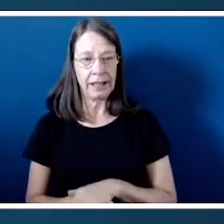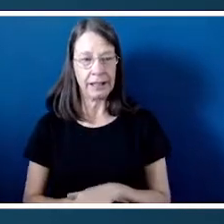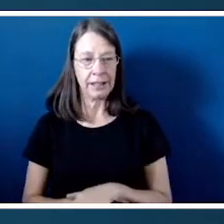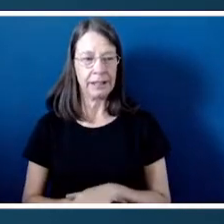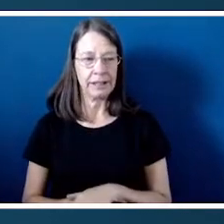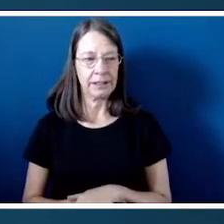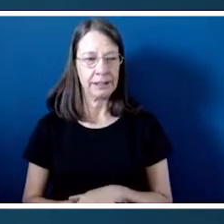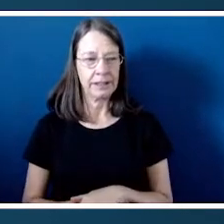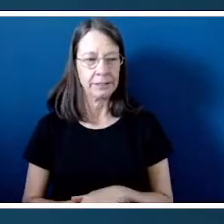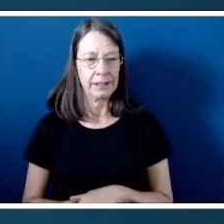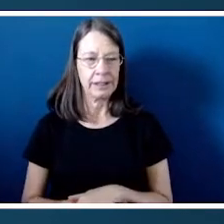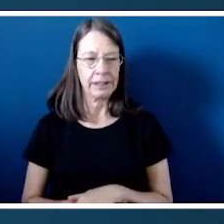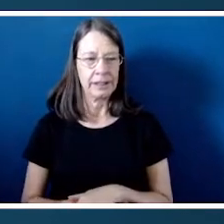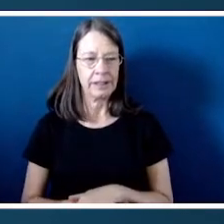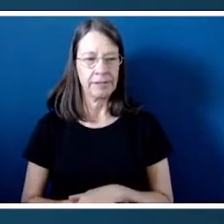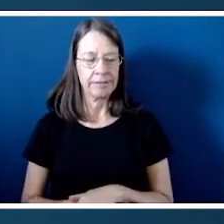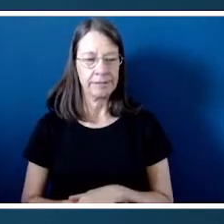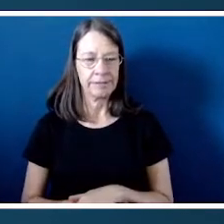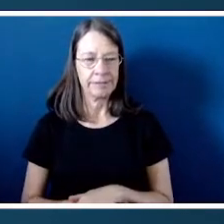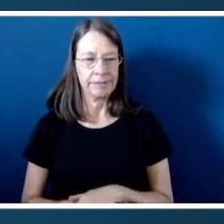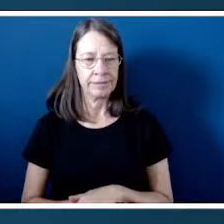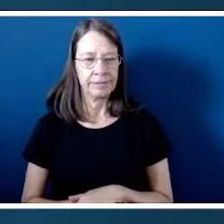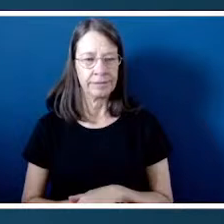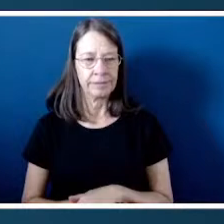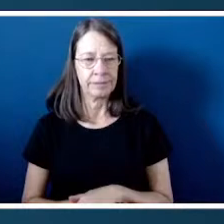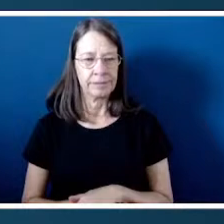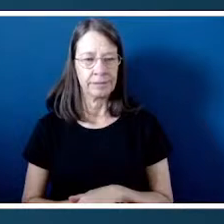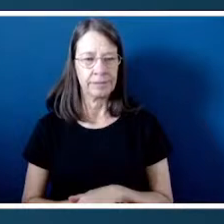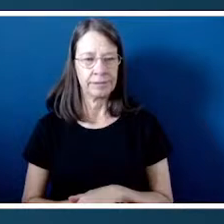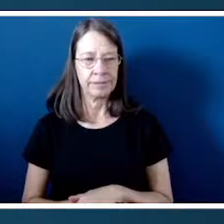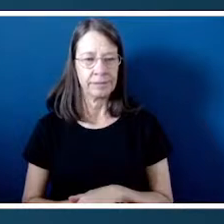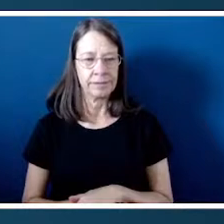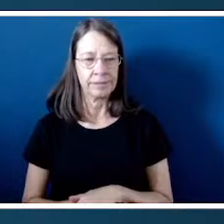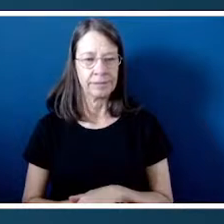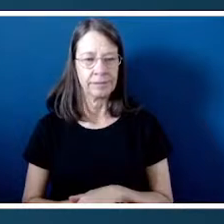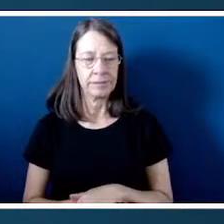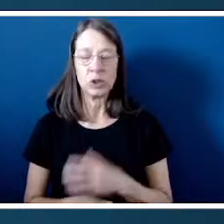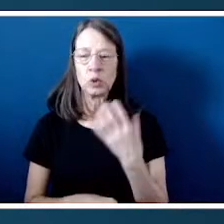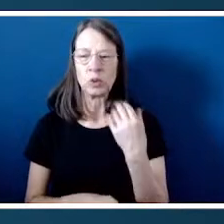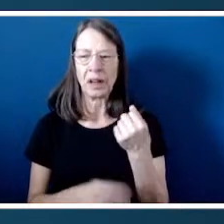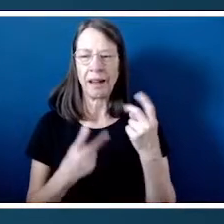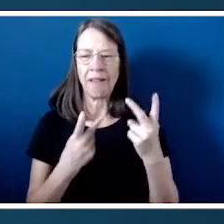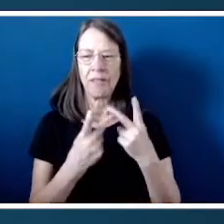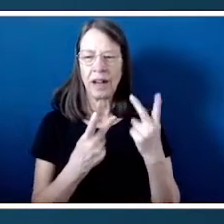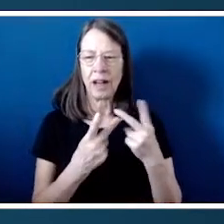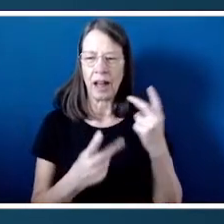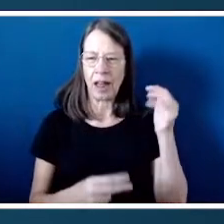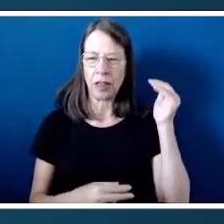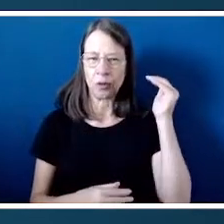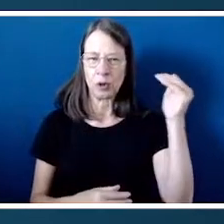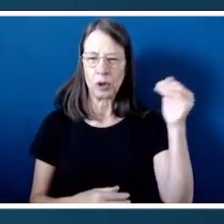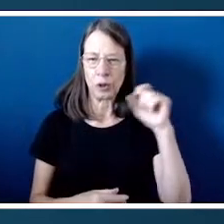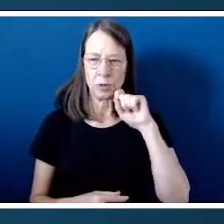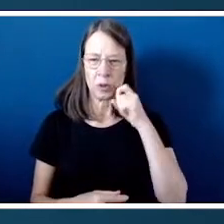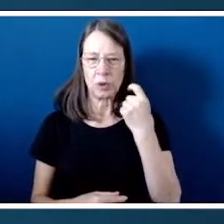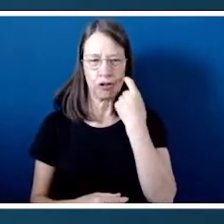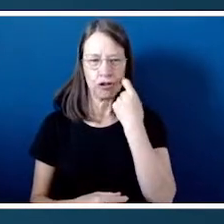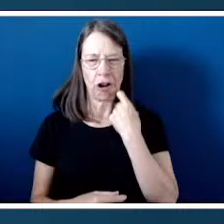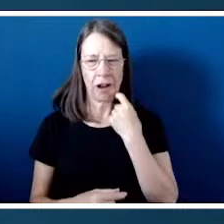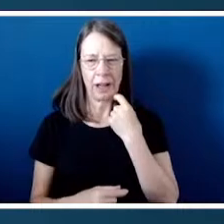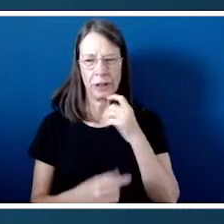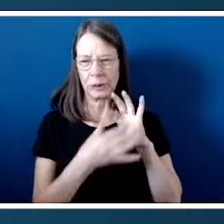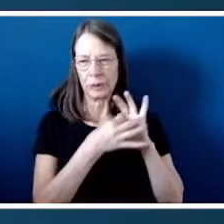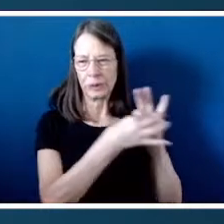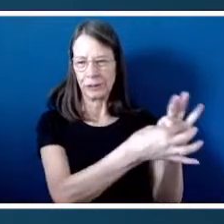overflow rooms that we will try to get to, but in order for us to make sure that technology works in those rooms and for people to have time to think about